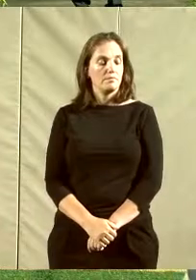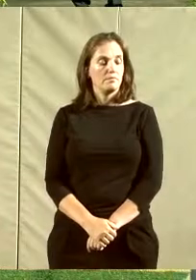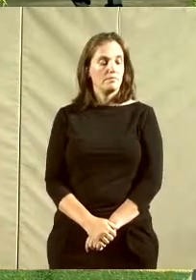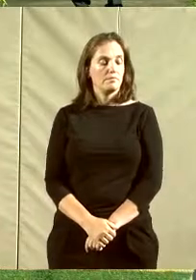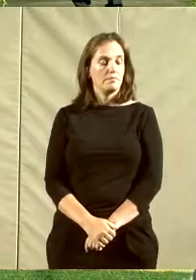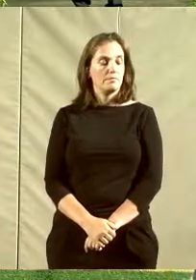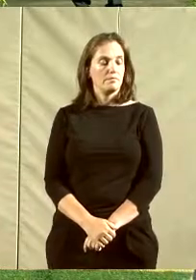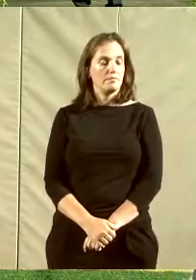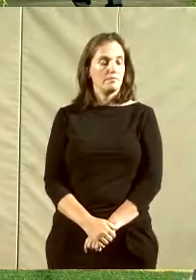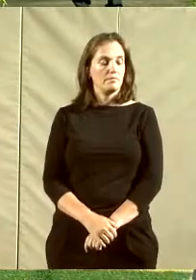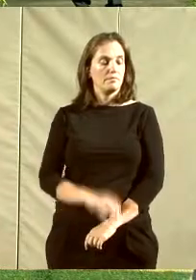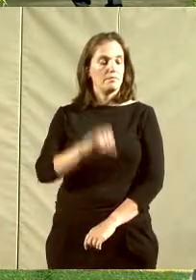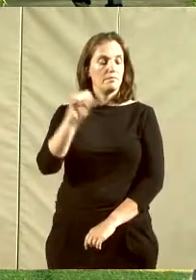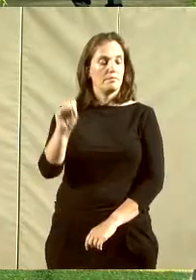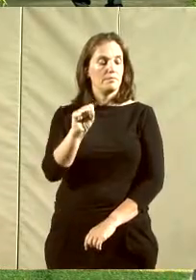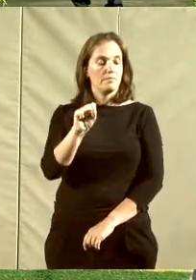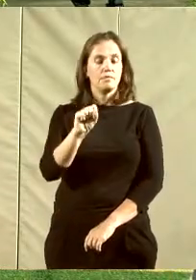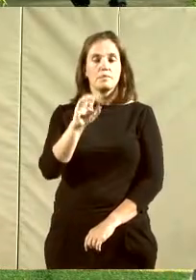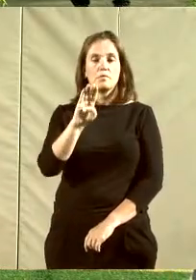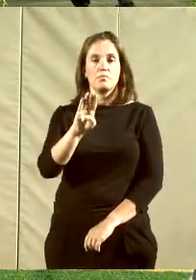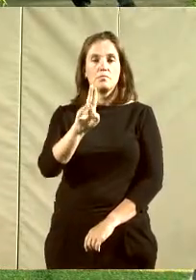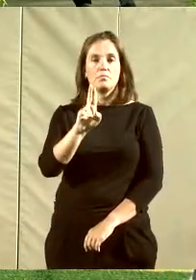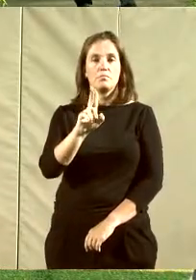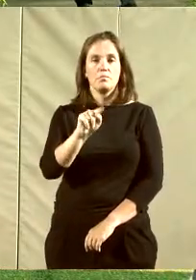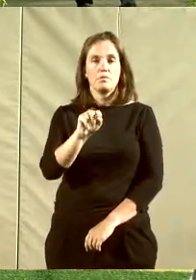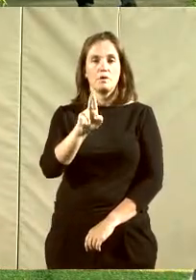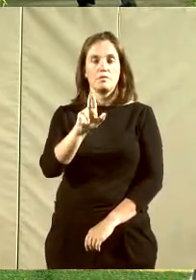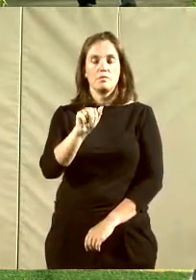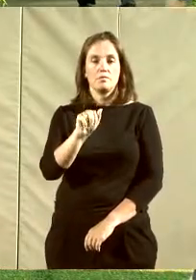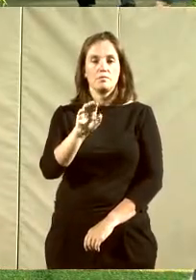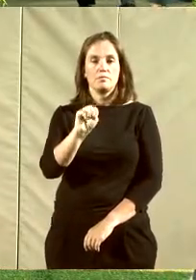Sydney Lee Buttram.